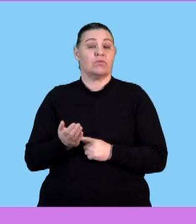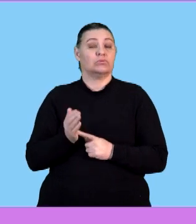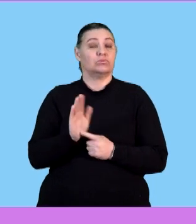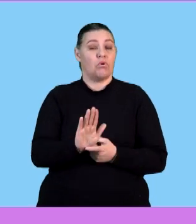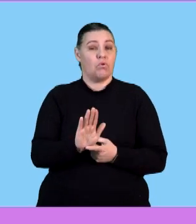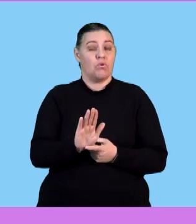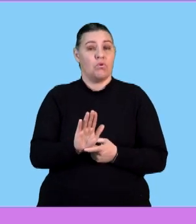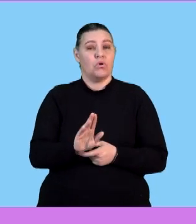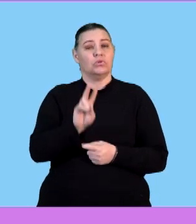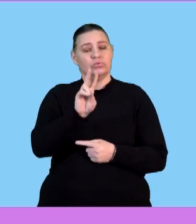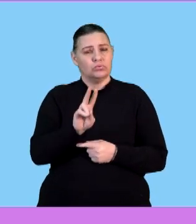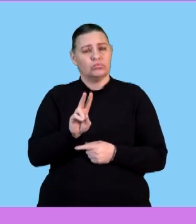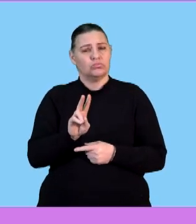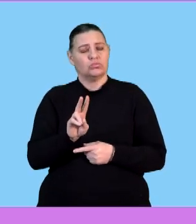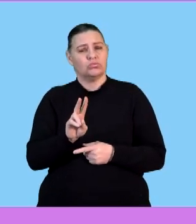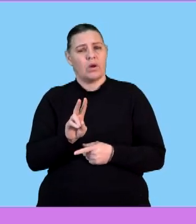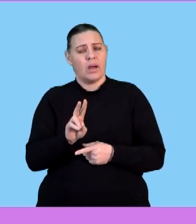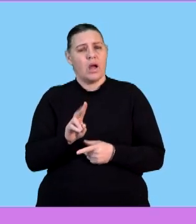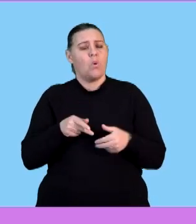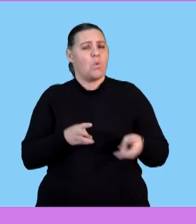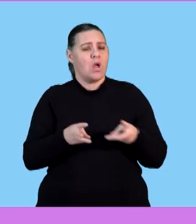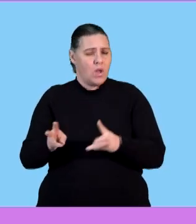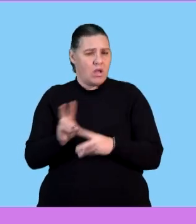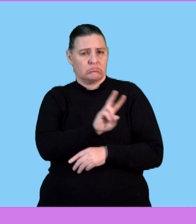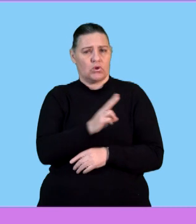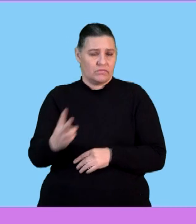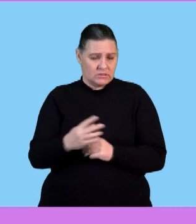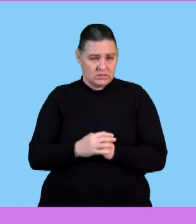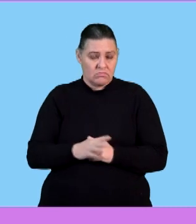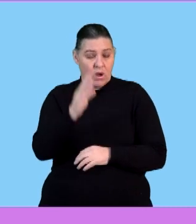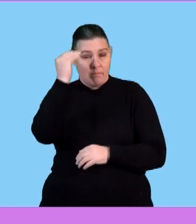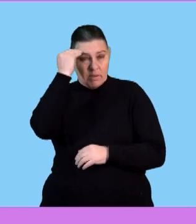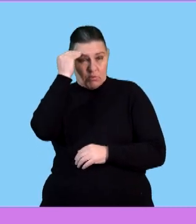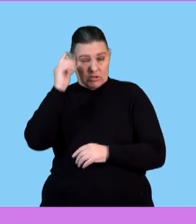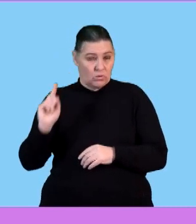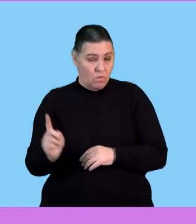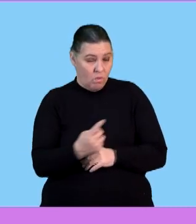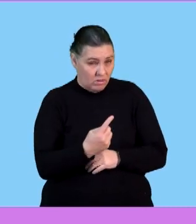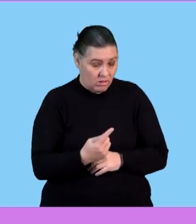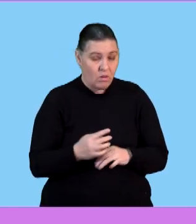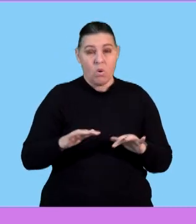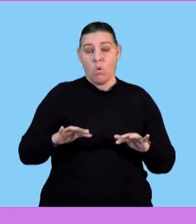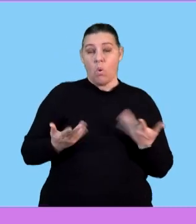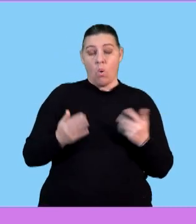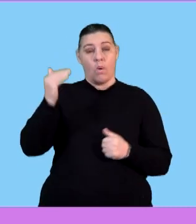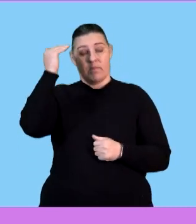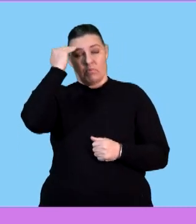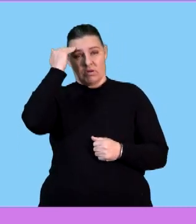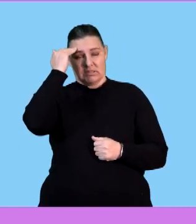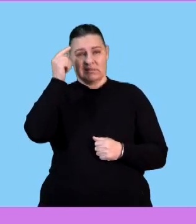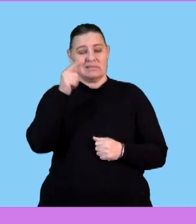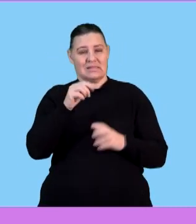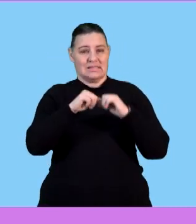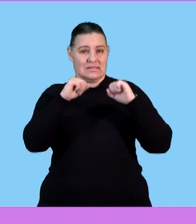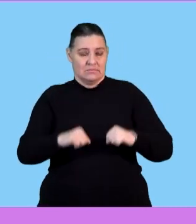you the 2 common methods in which we convert. Either you memorize all of that, or you memorize